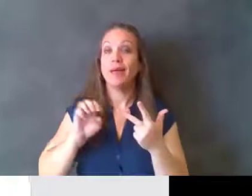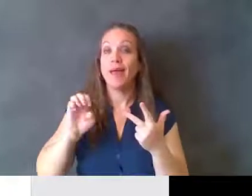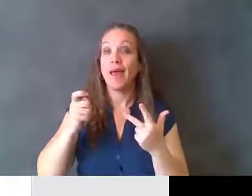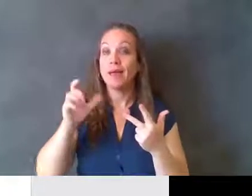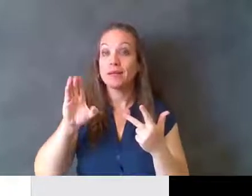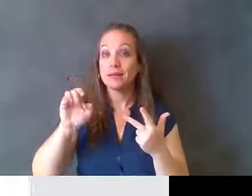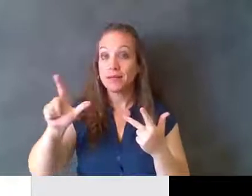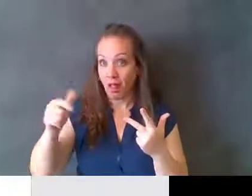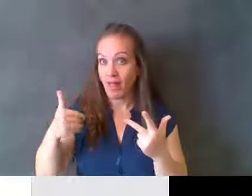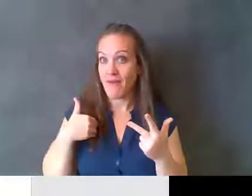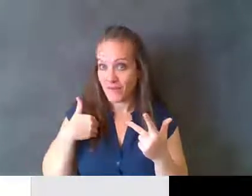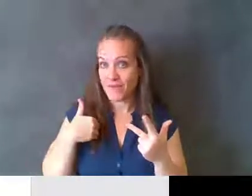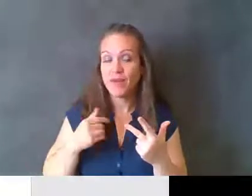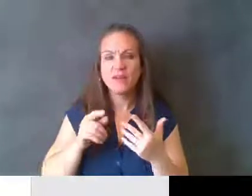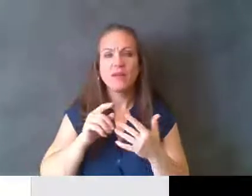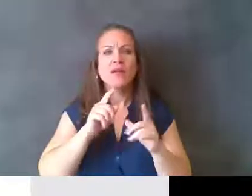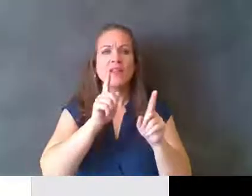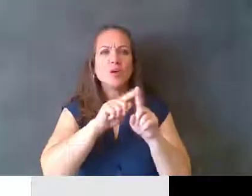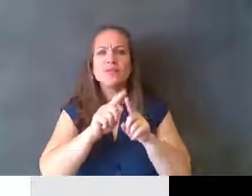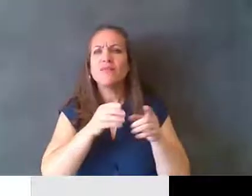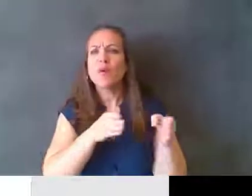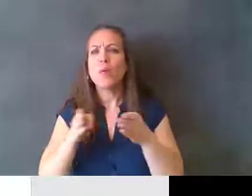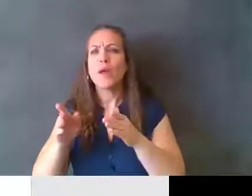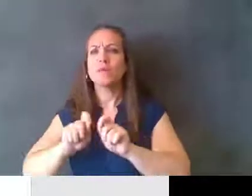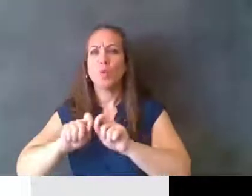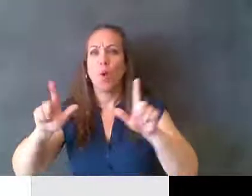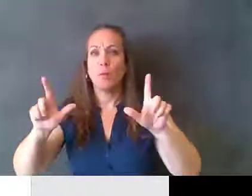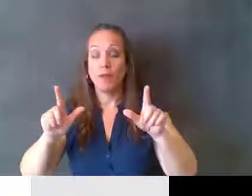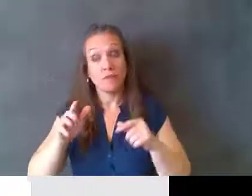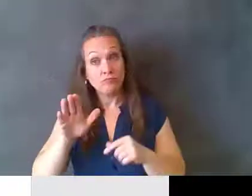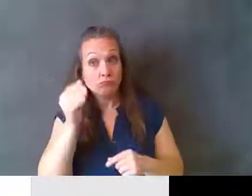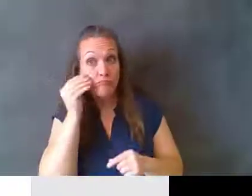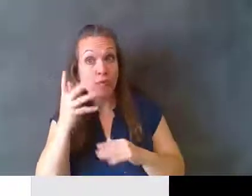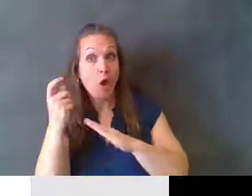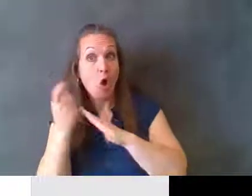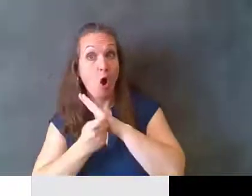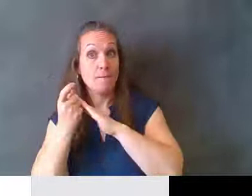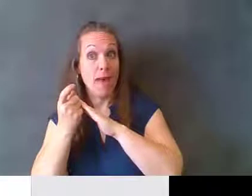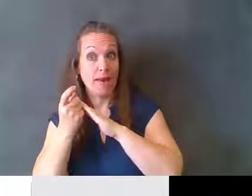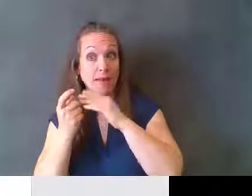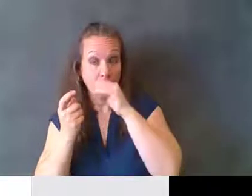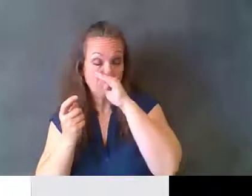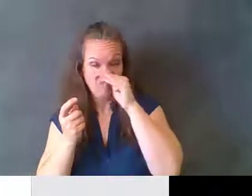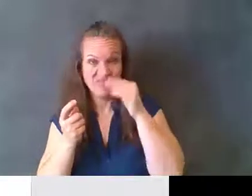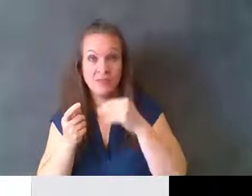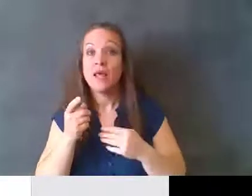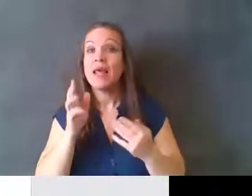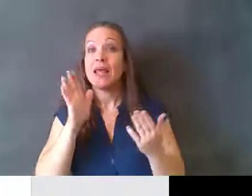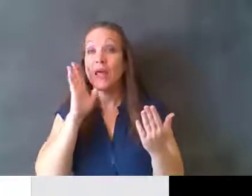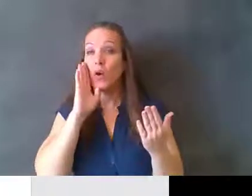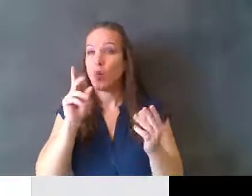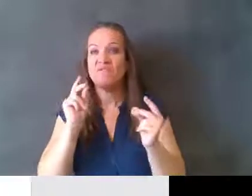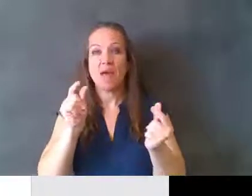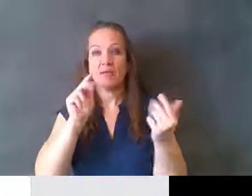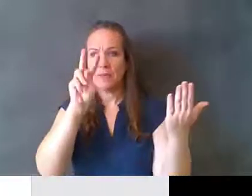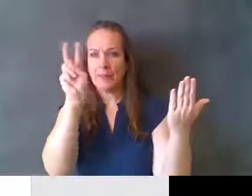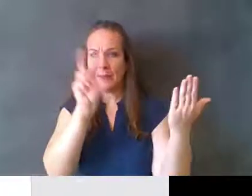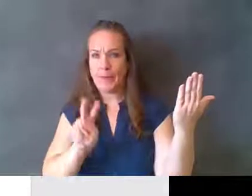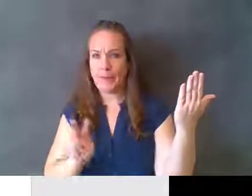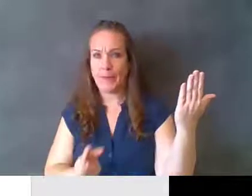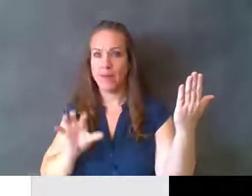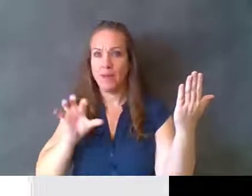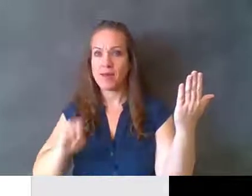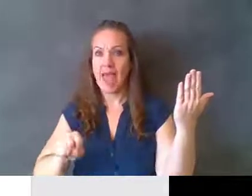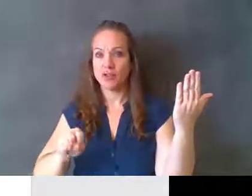few different ways you can access the checker, but it is an automatic checker, and it's going to go through your document and look for errors